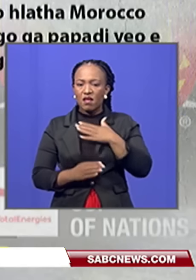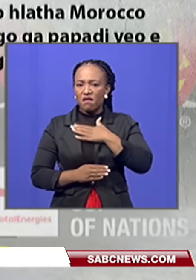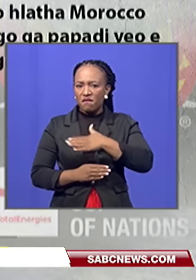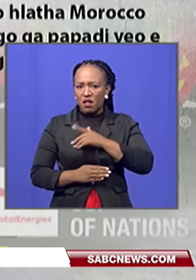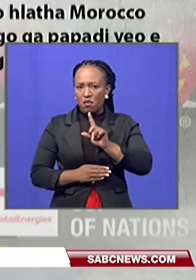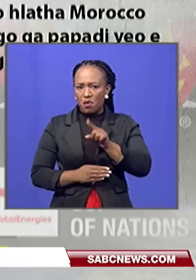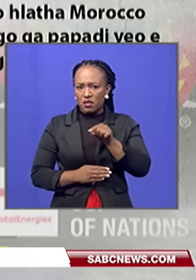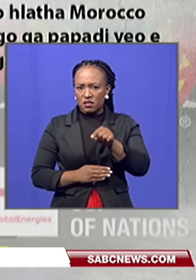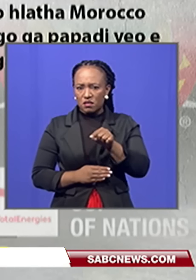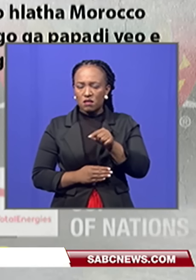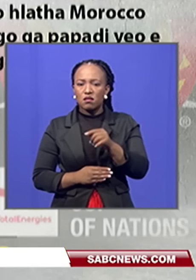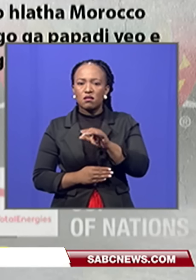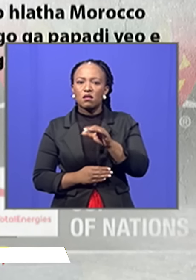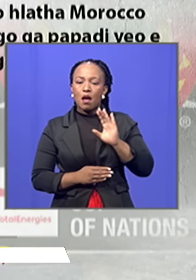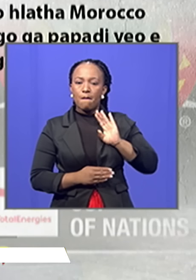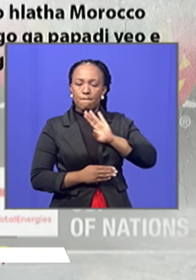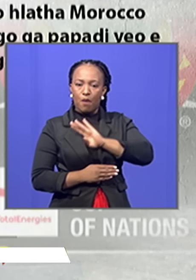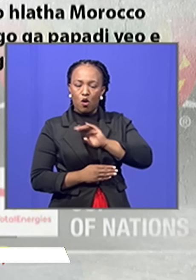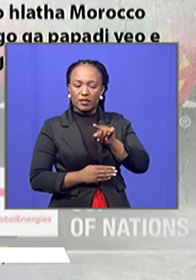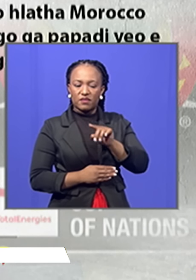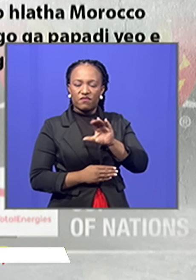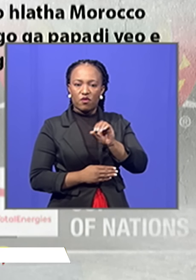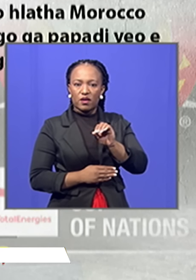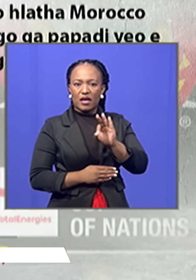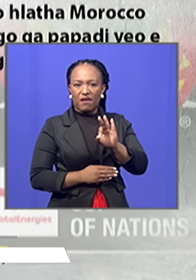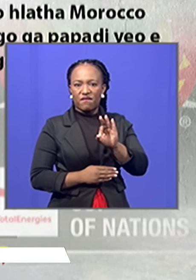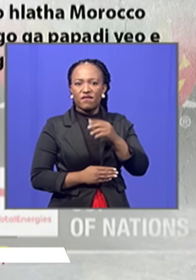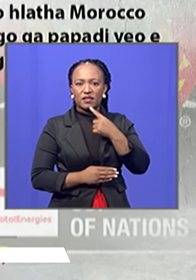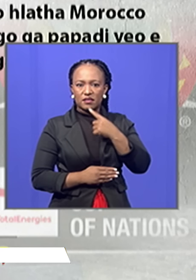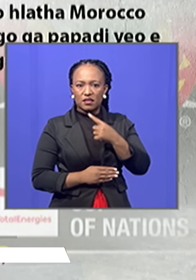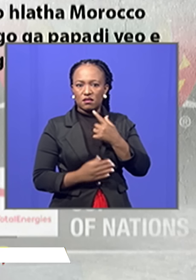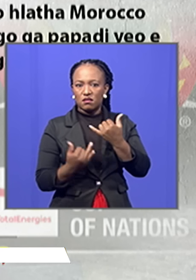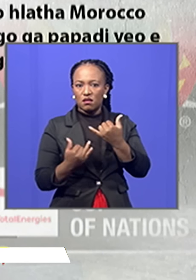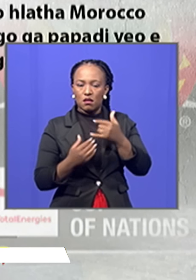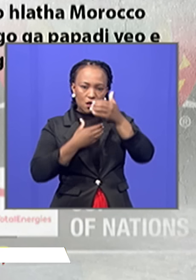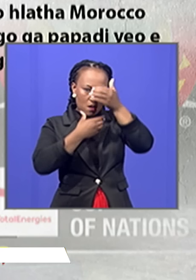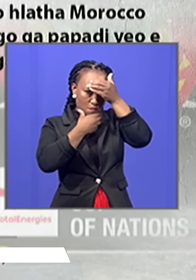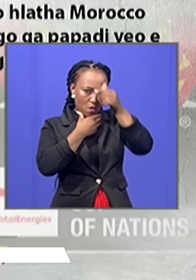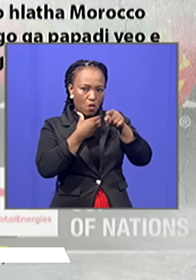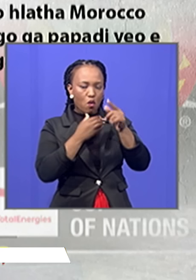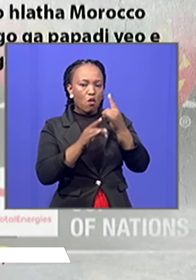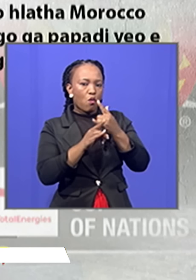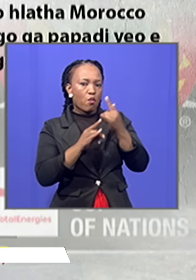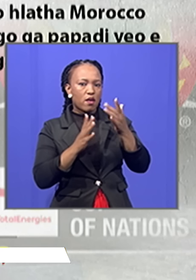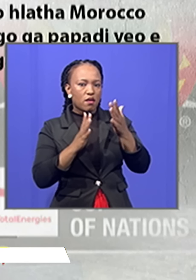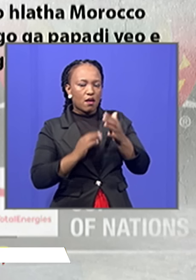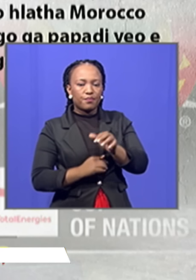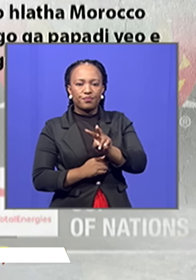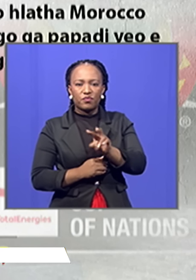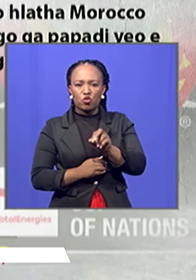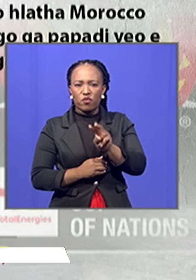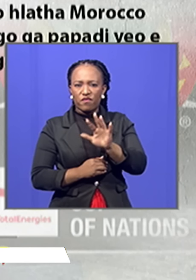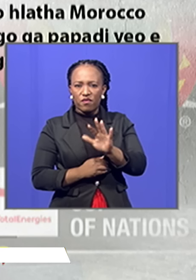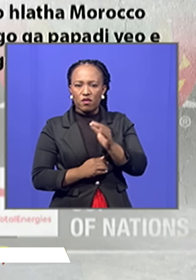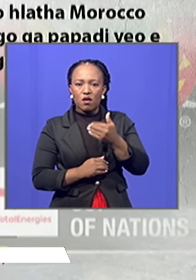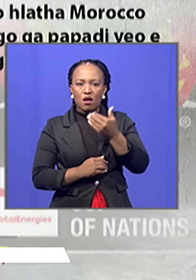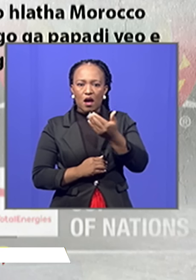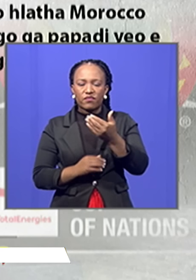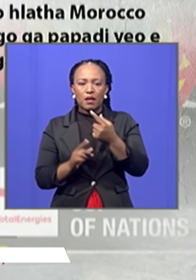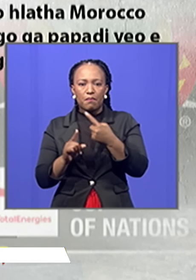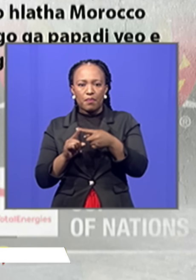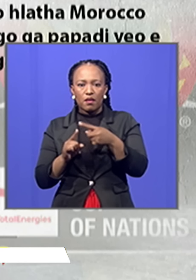gago ke afe morago gore boto ya boipelaetšo go CAF e tšee sephetho sa go hlatha moroko bjalo ka dinkgwete tša CAF 2025 morago ga